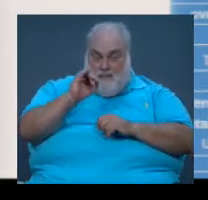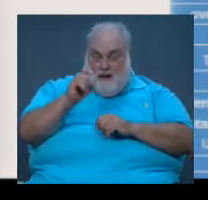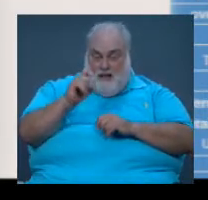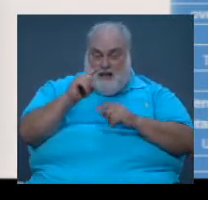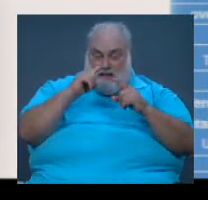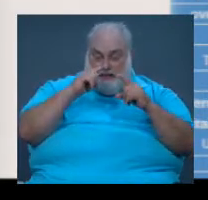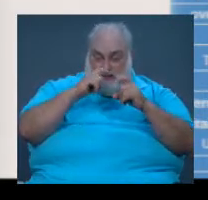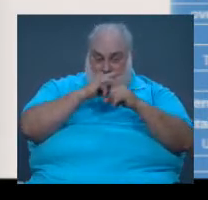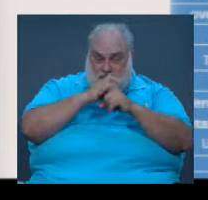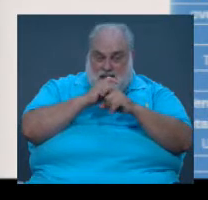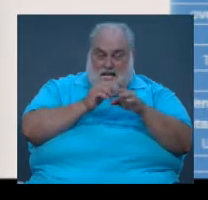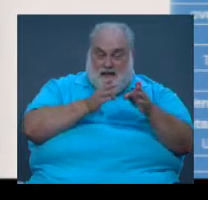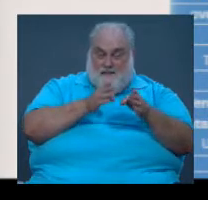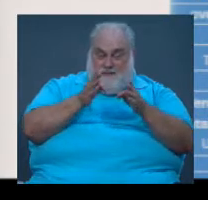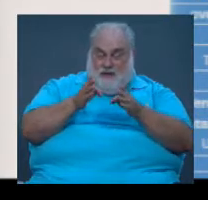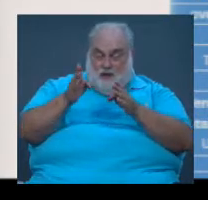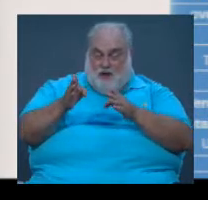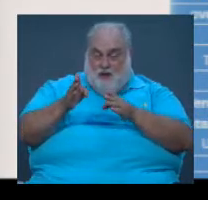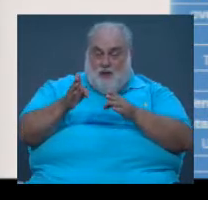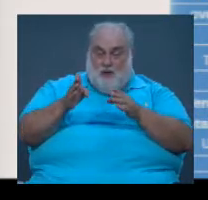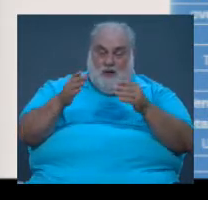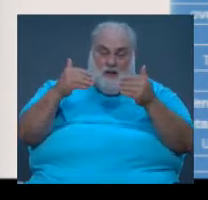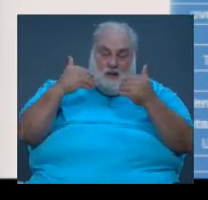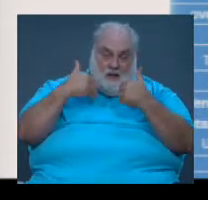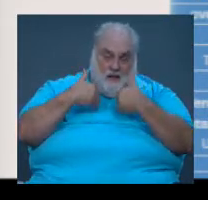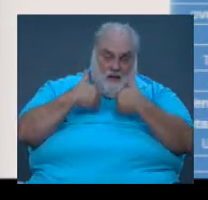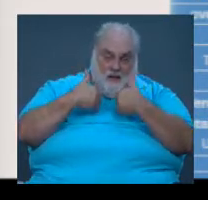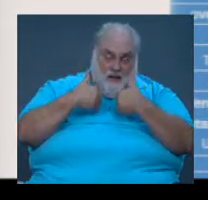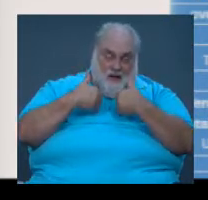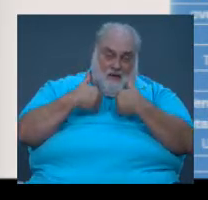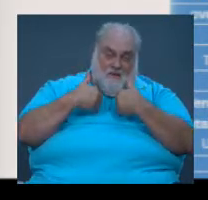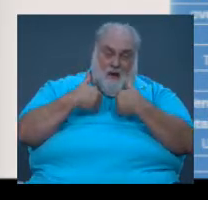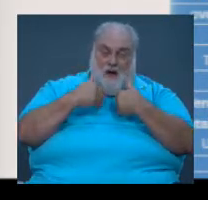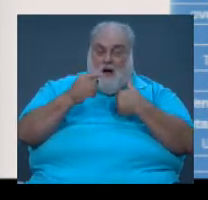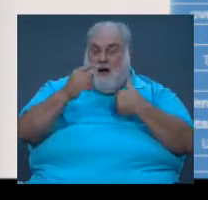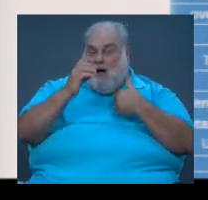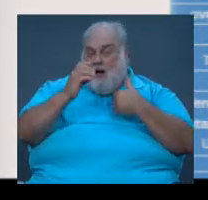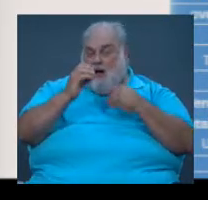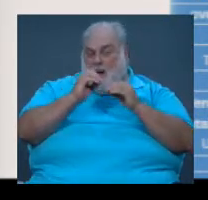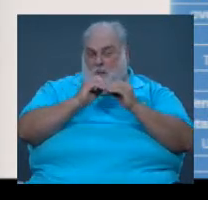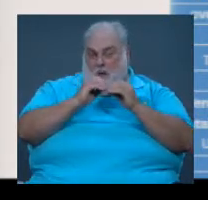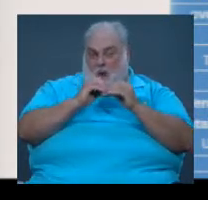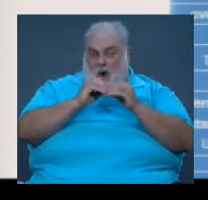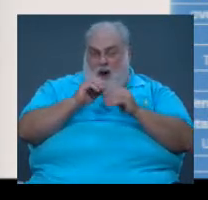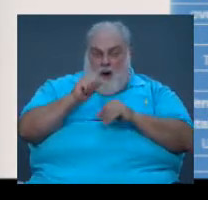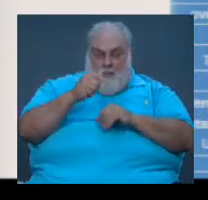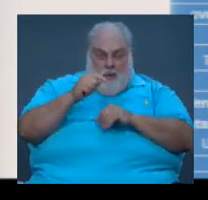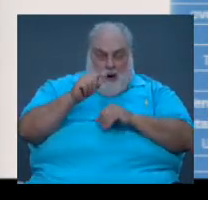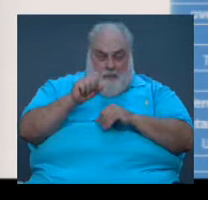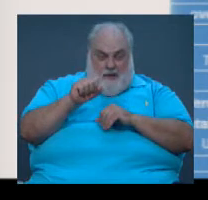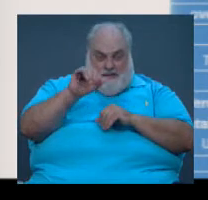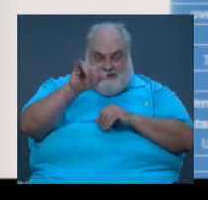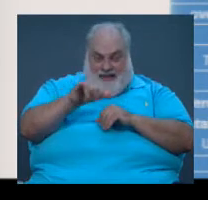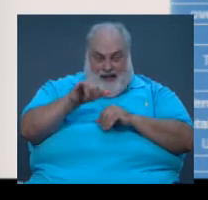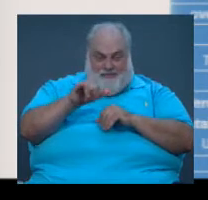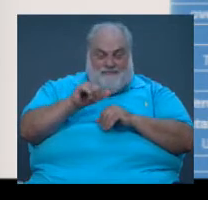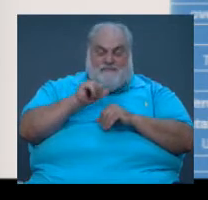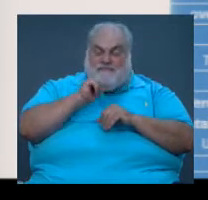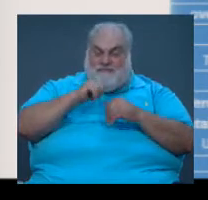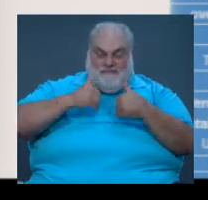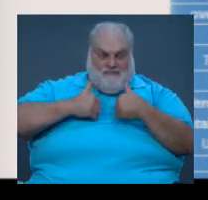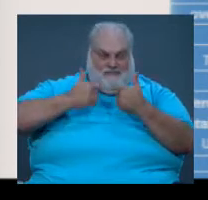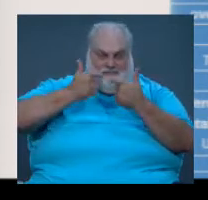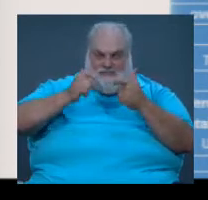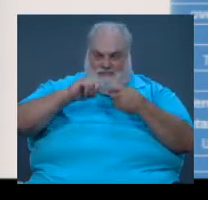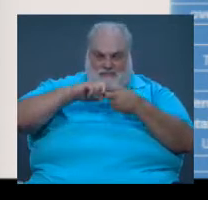or individuals that are, or units that are in complexes that have 100 or more units. Those are the ones we don't have a whole lot of issues